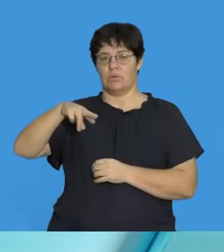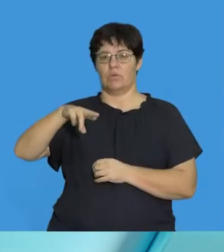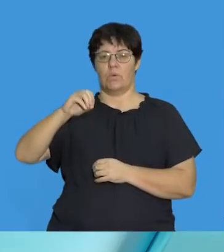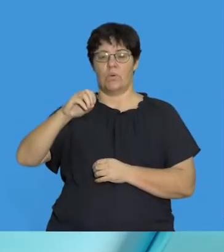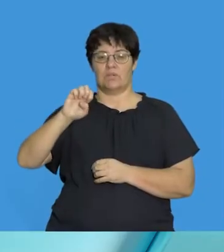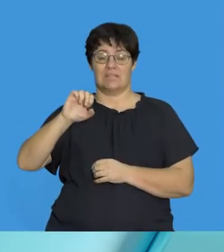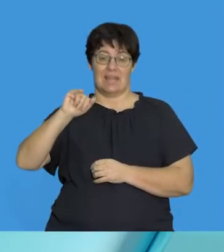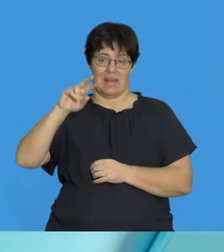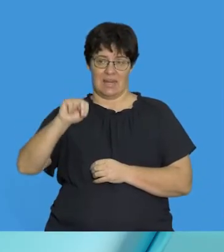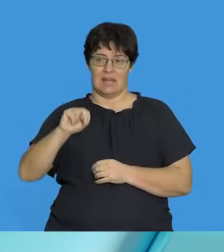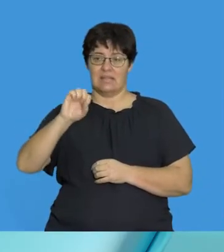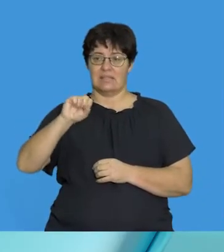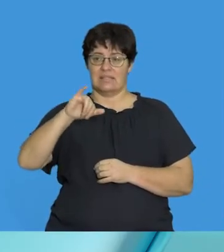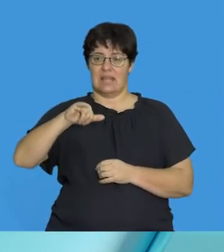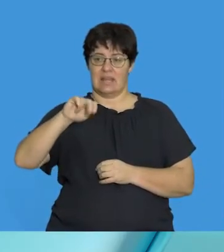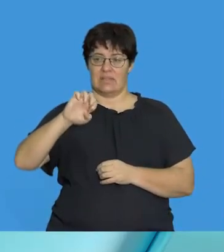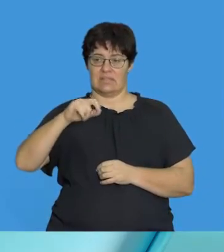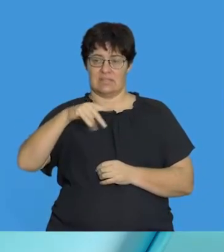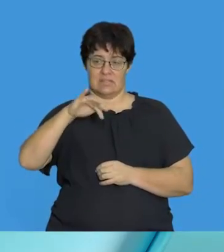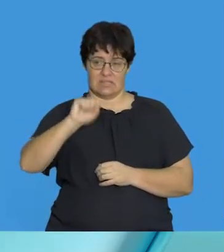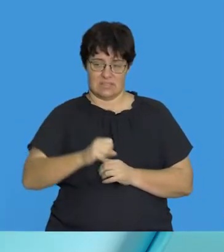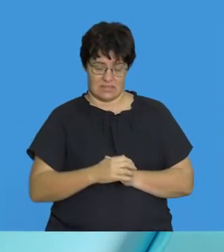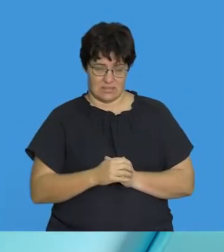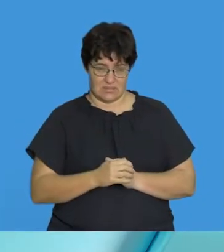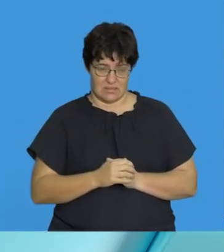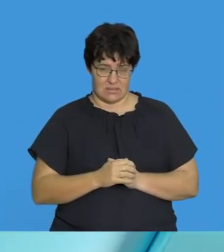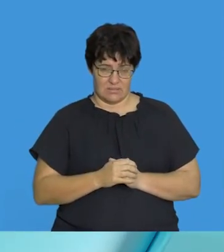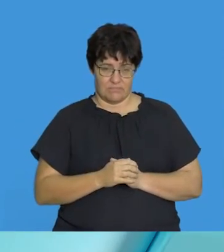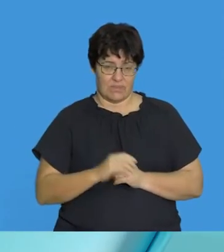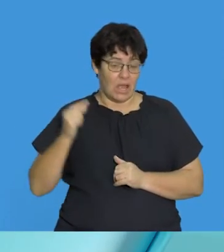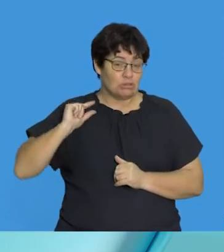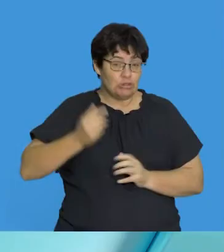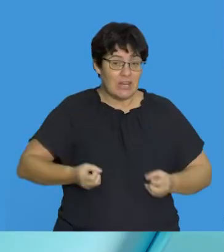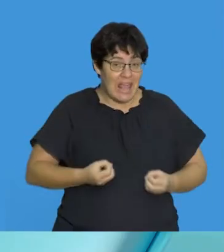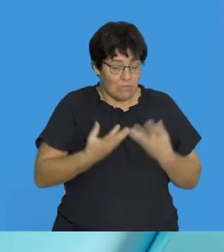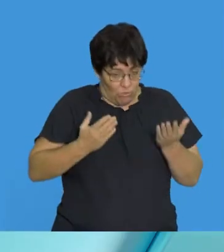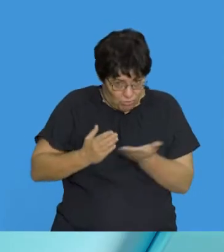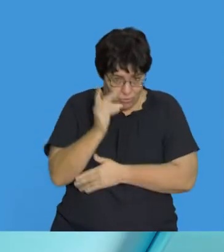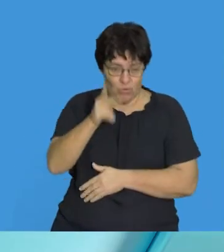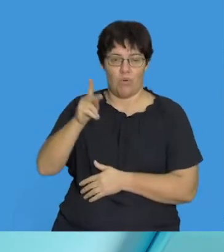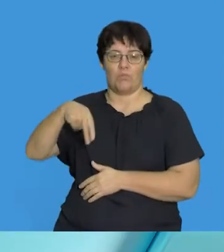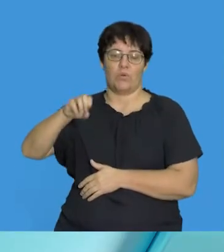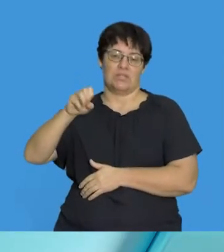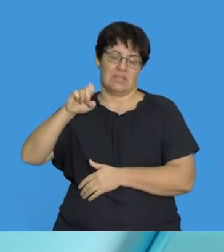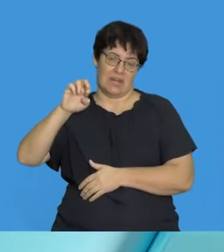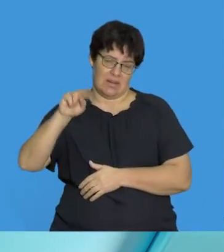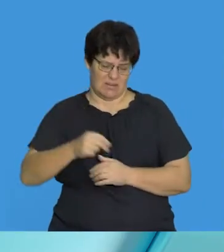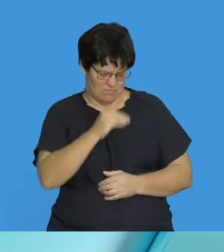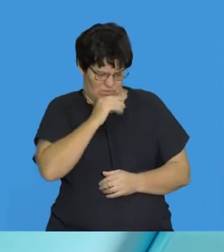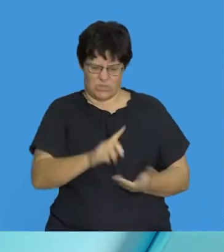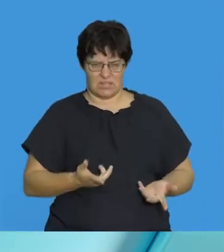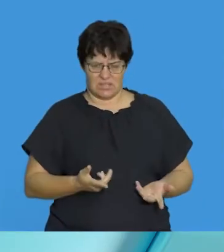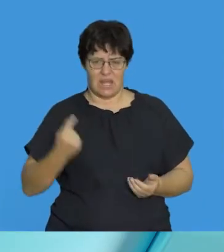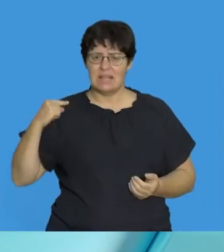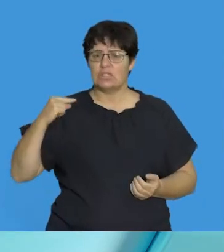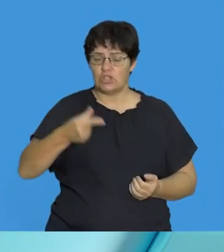synthesis. We also know that proteins are the way a gene is expressed. What do I mean by that? A